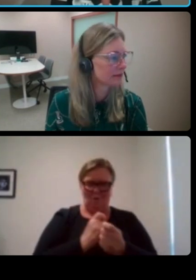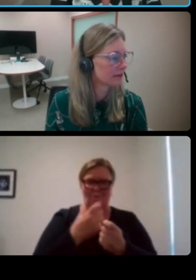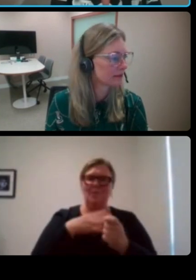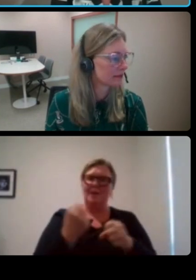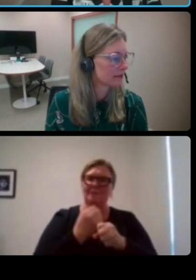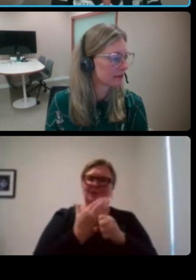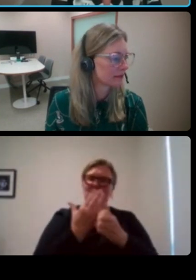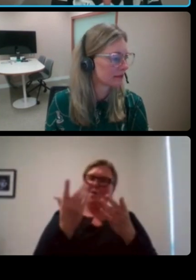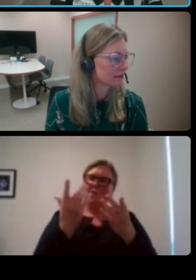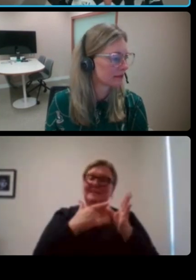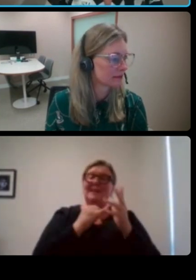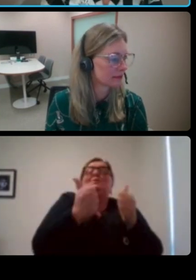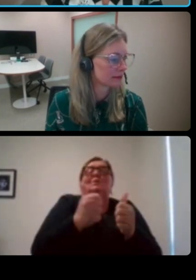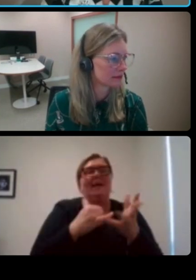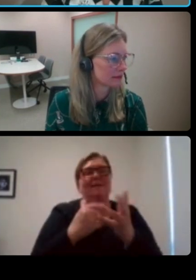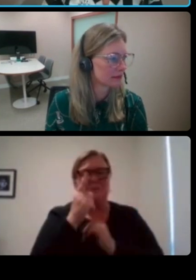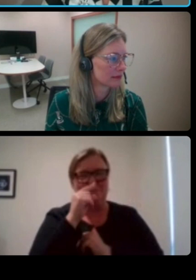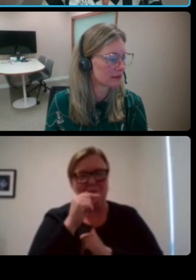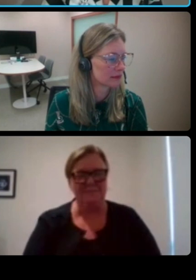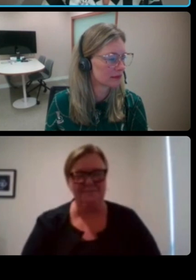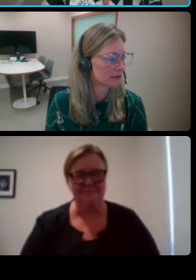in as soon as possible.